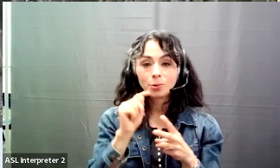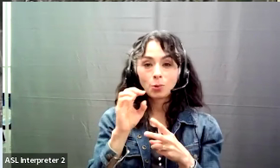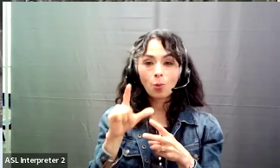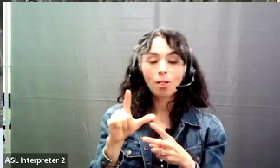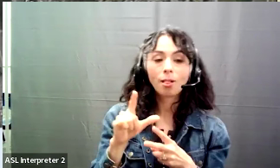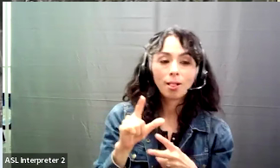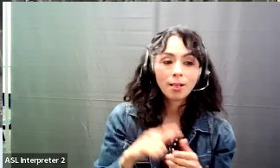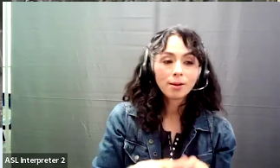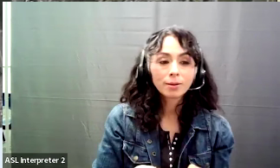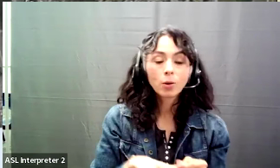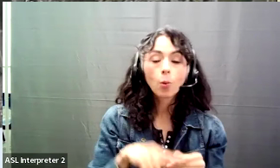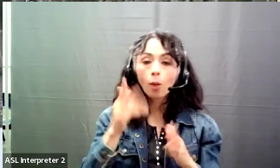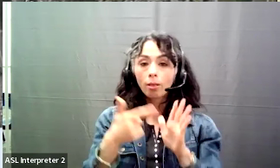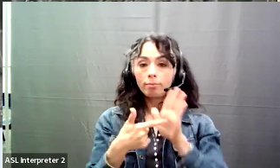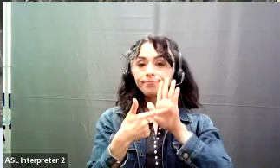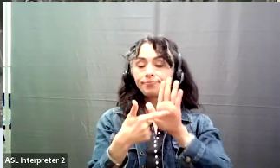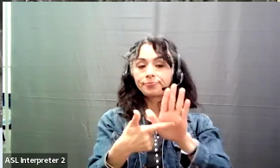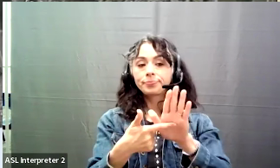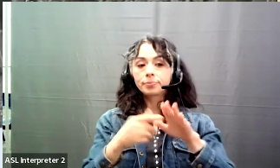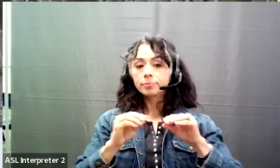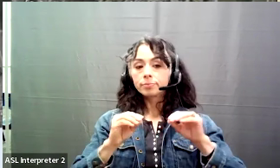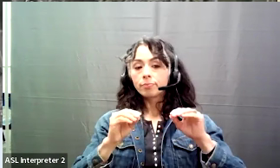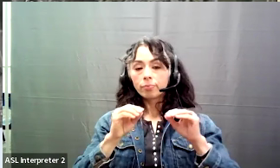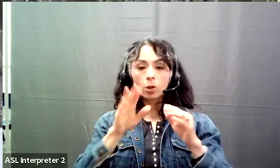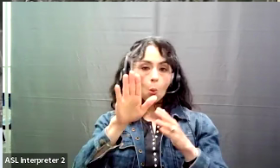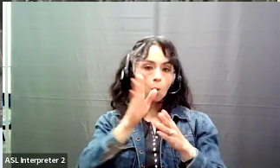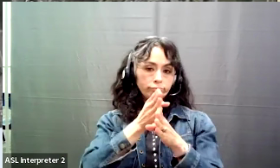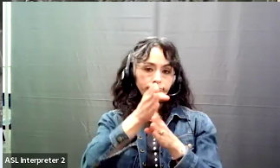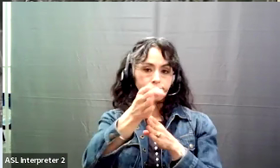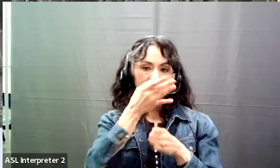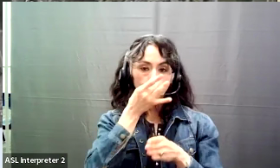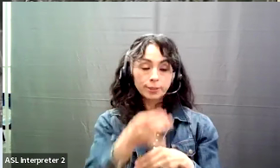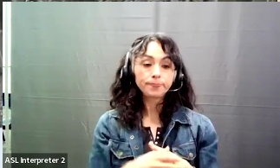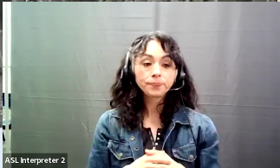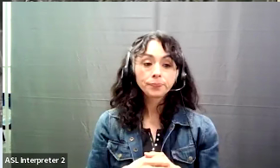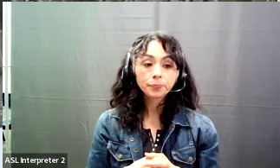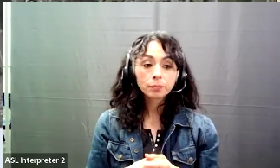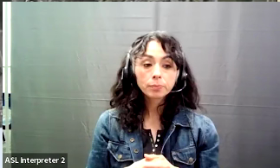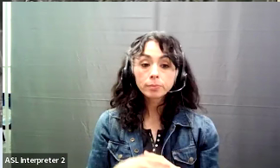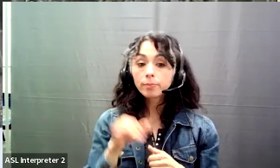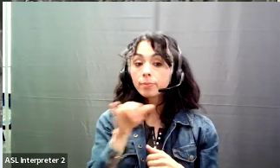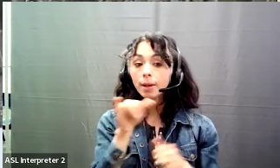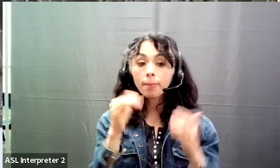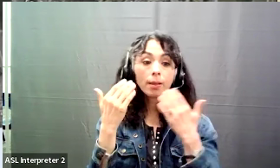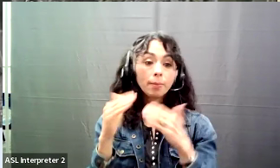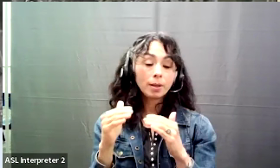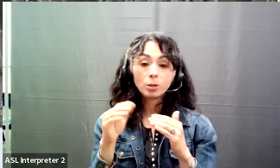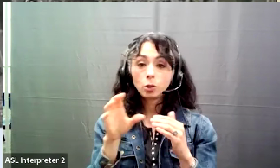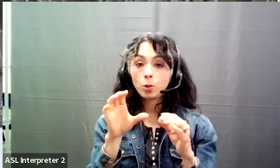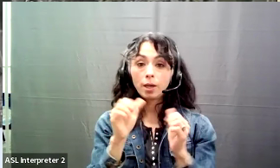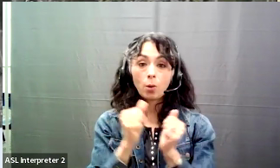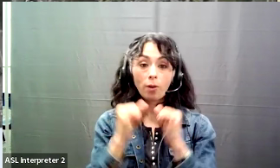shapefile, is going to project the area of interest. The same limitations that we encounter by using